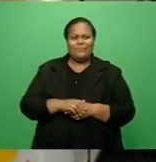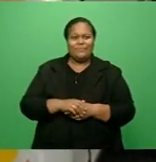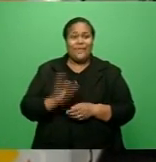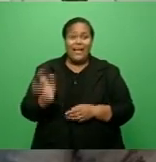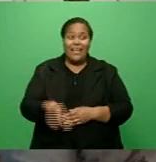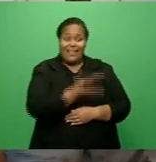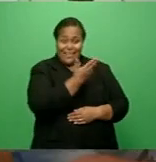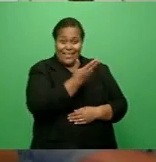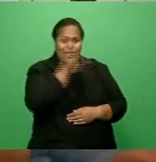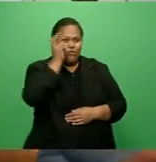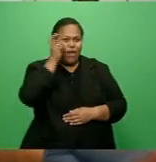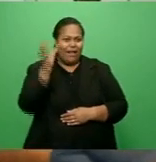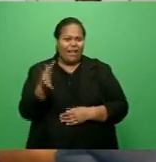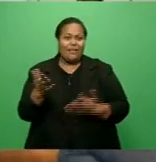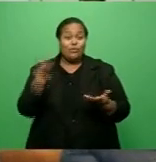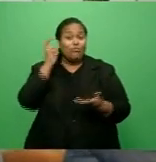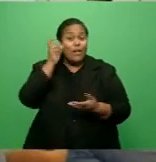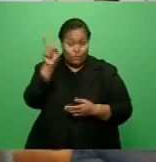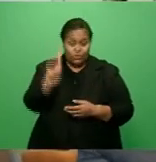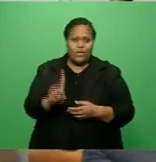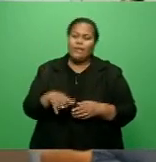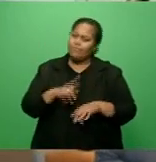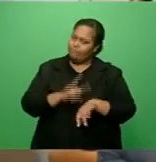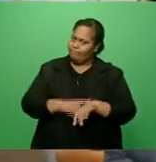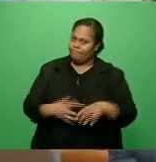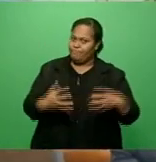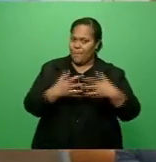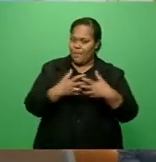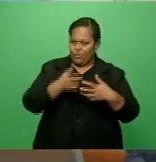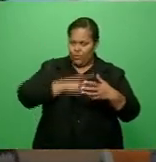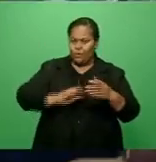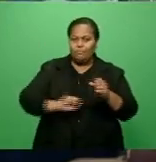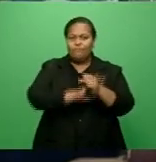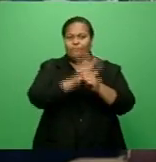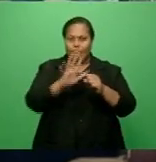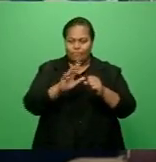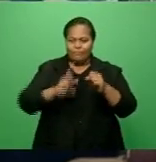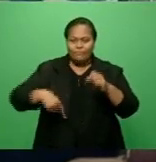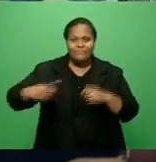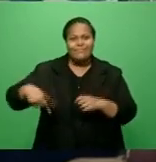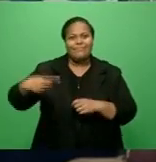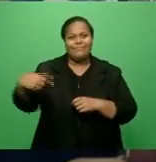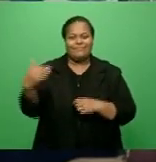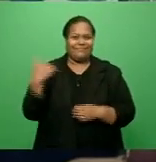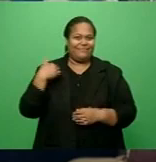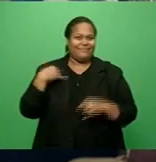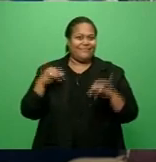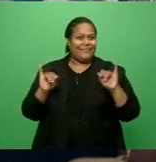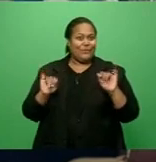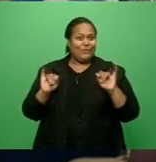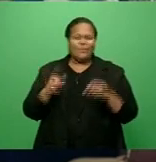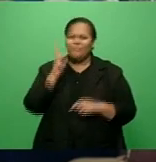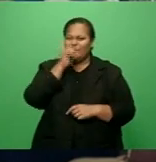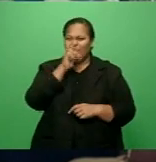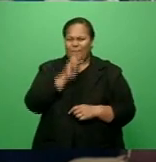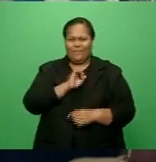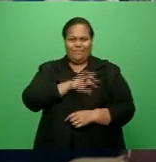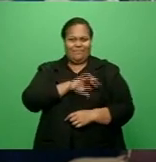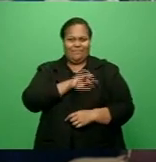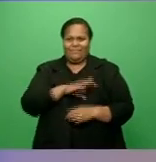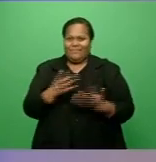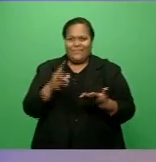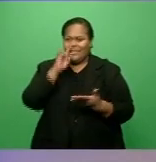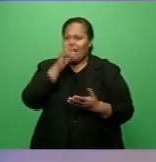says the training today is timely given the ongoing effects of COVID-19 and that people are afraid to reach out for